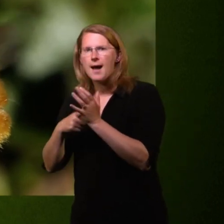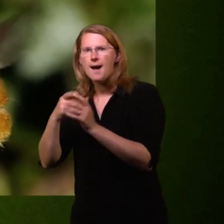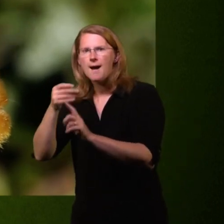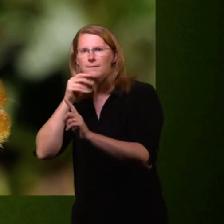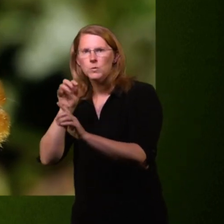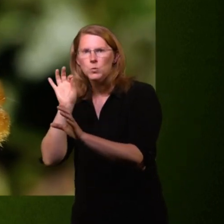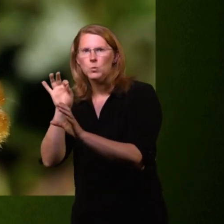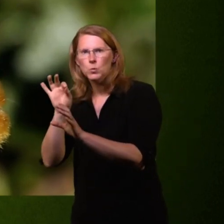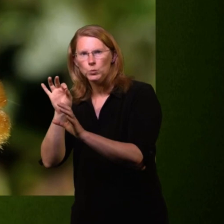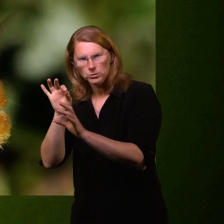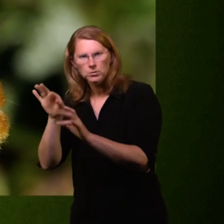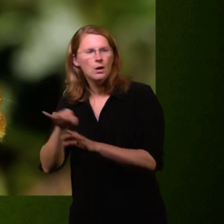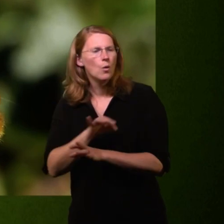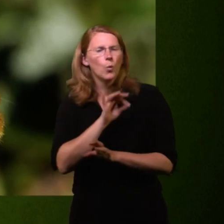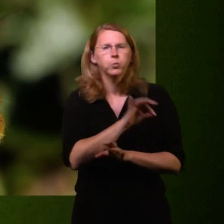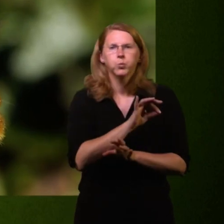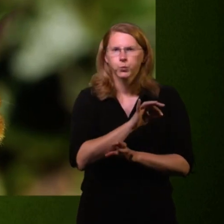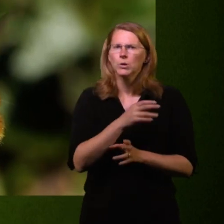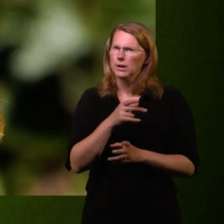store.